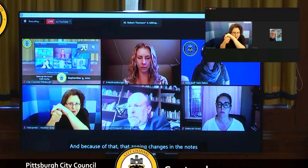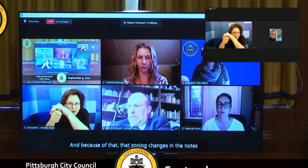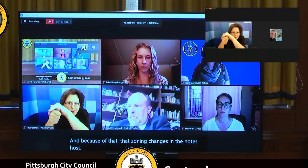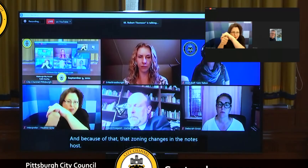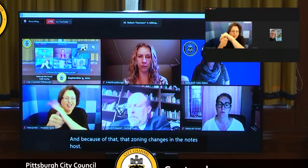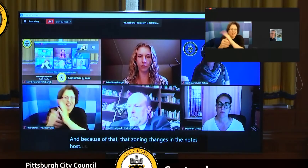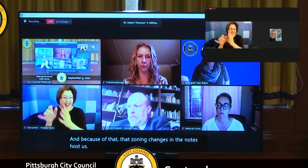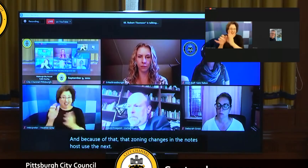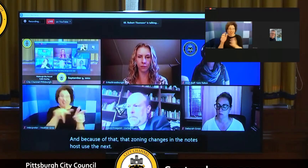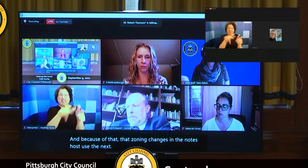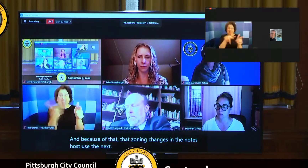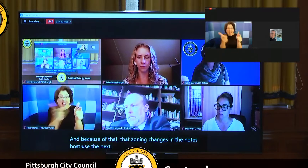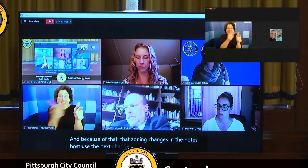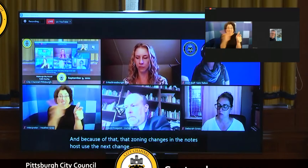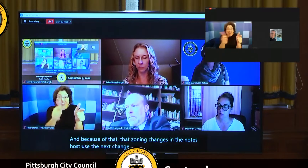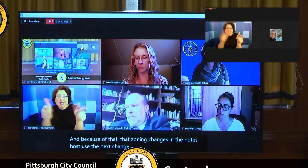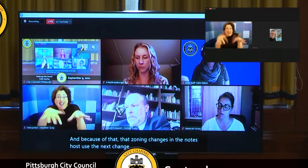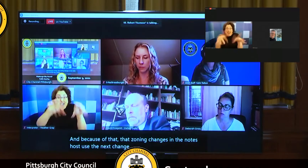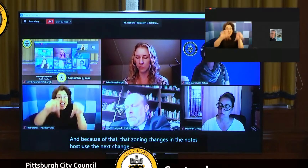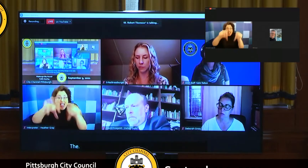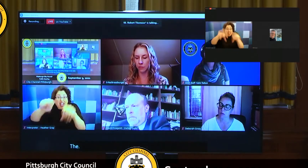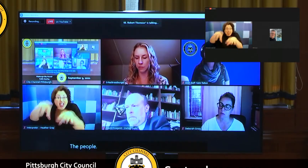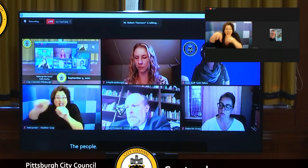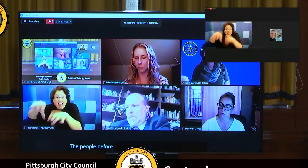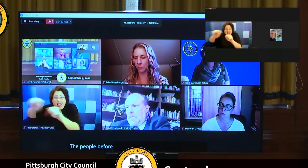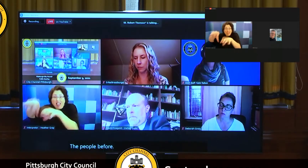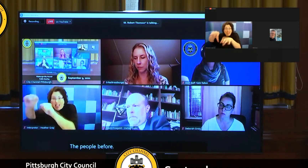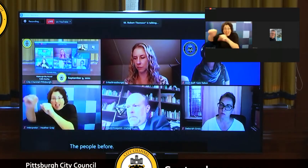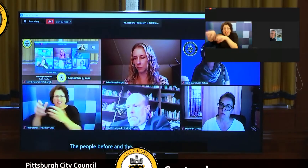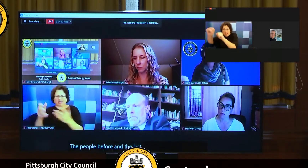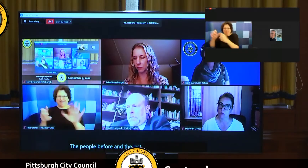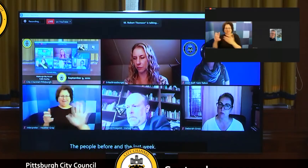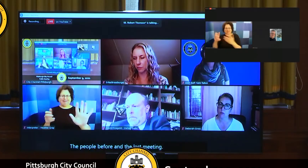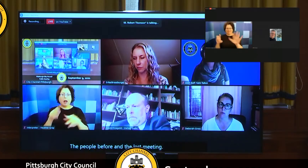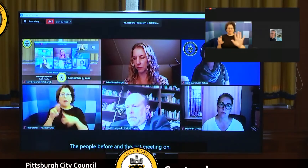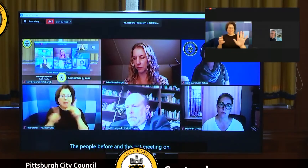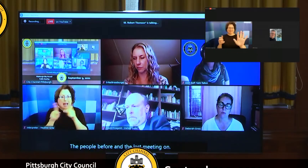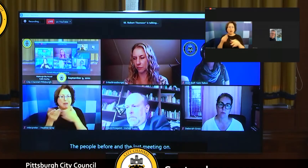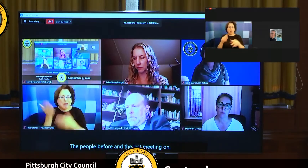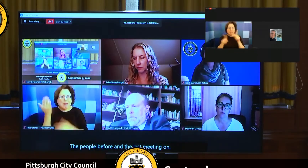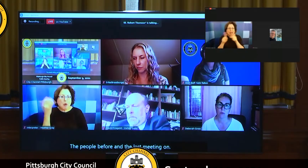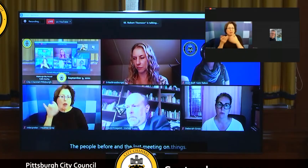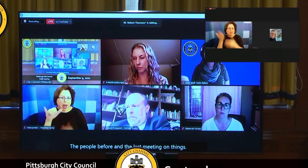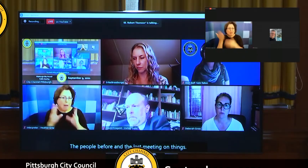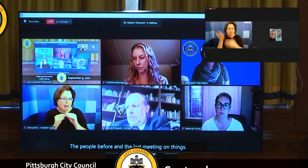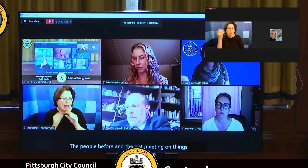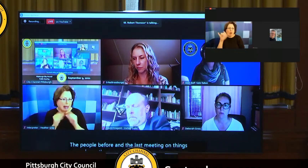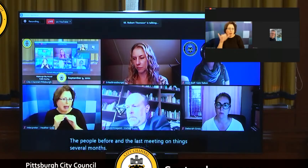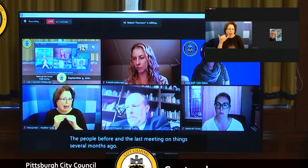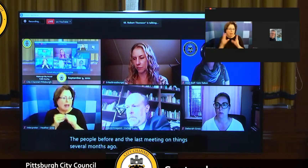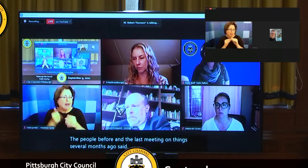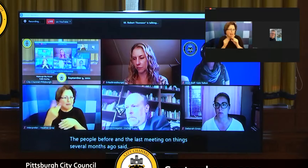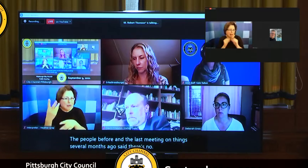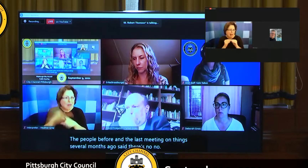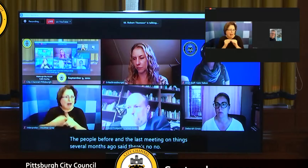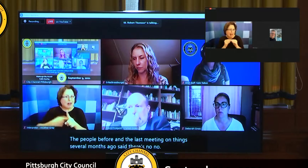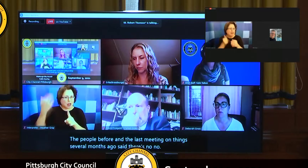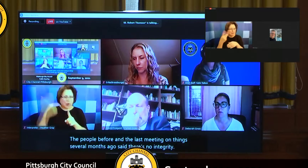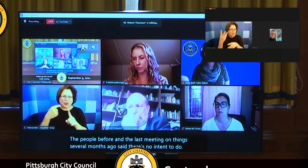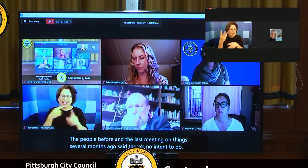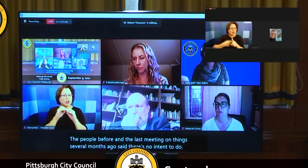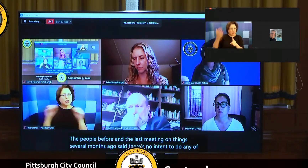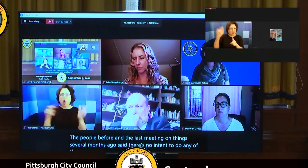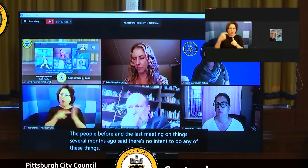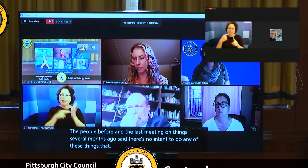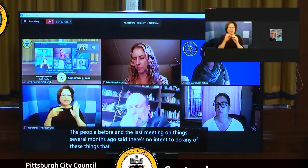changed, the next house changed. The people before the last meeting on, I think it was several months ago, said there's no intent to do any of these